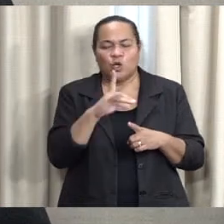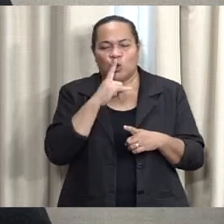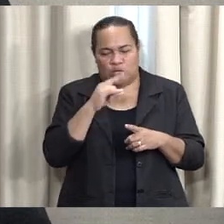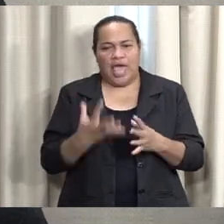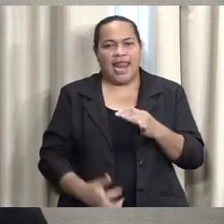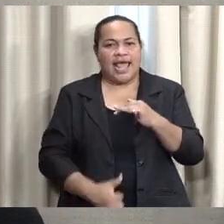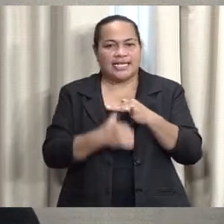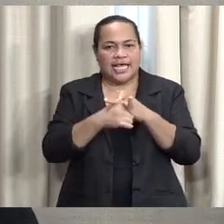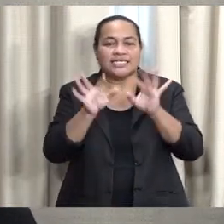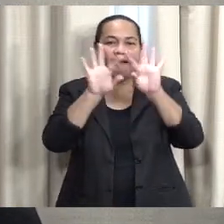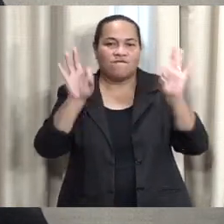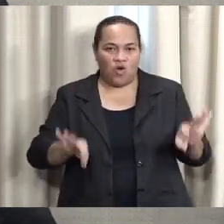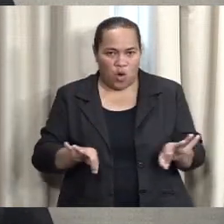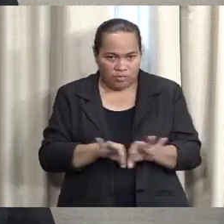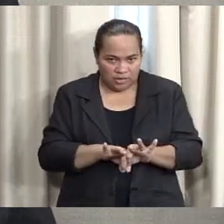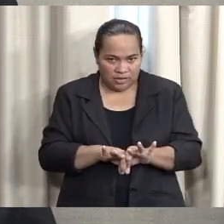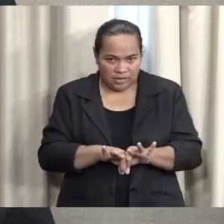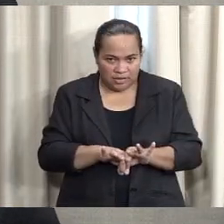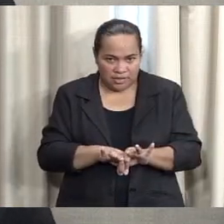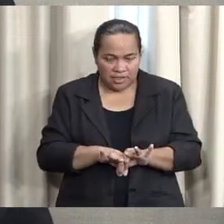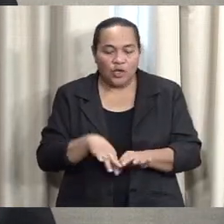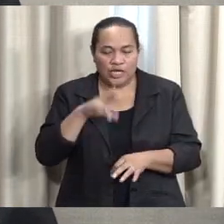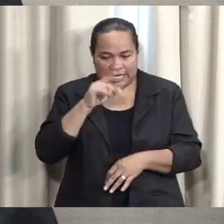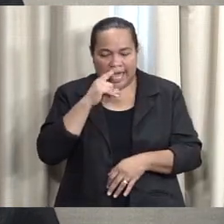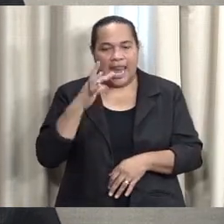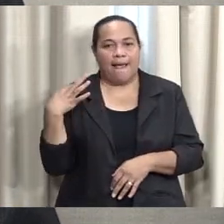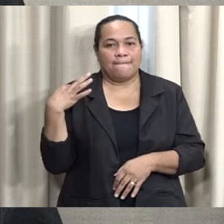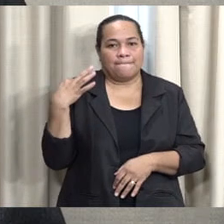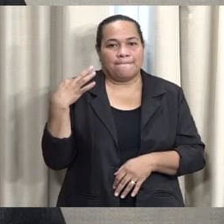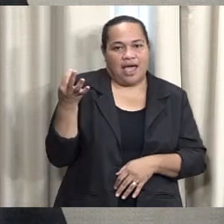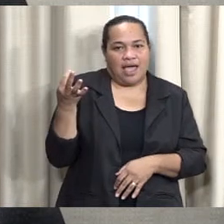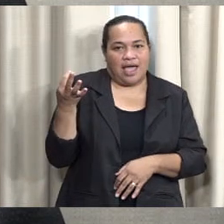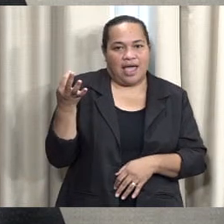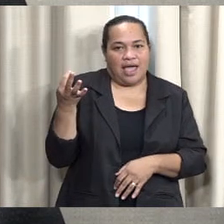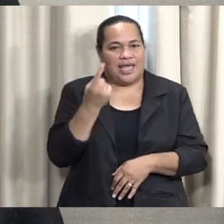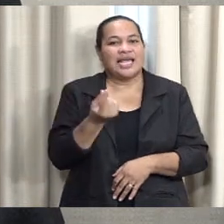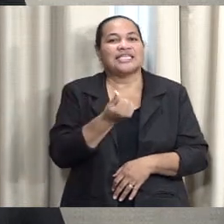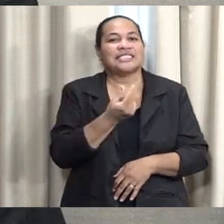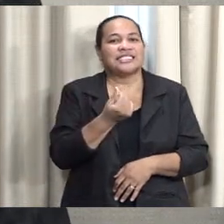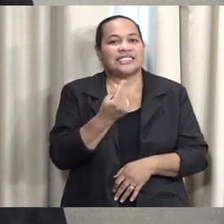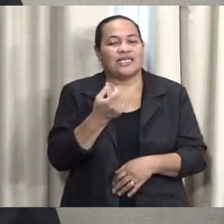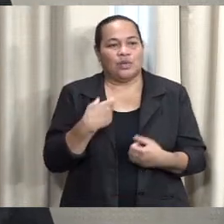getting the form in which they need to apply. It'll be easily available.